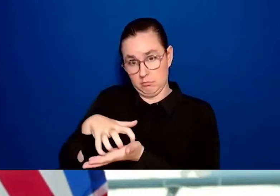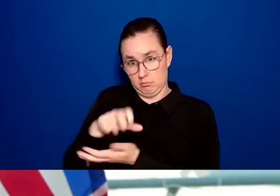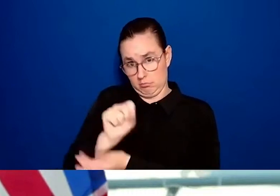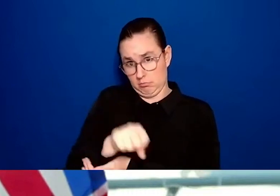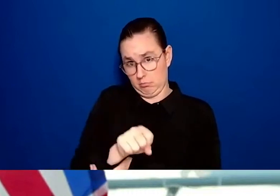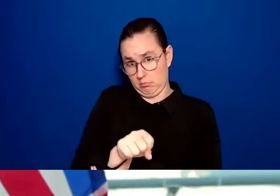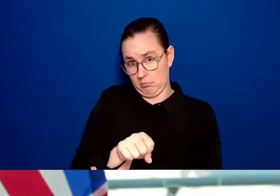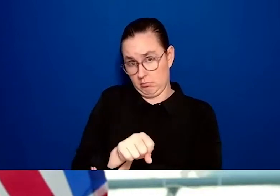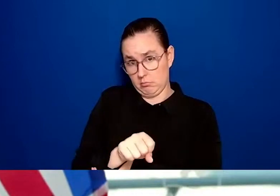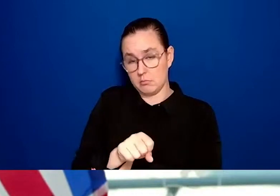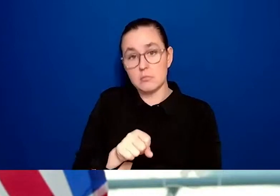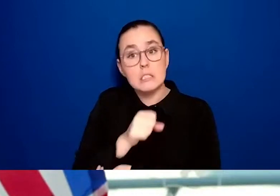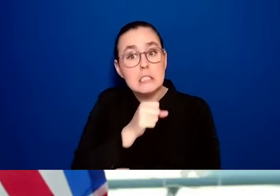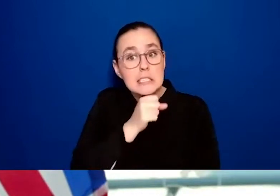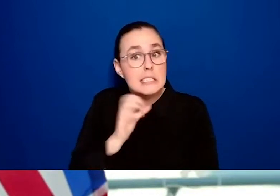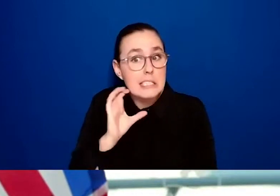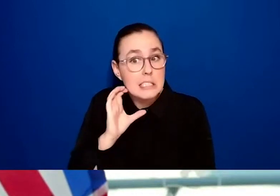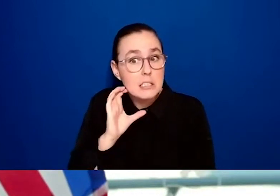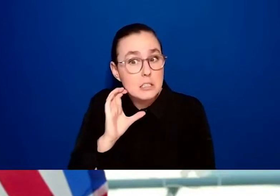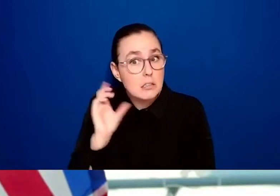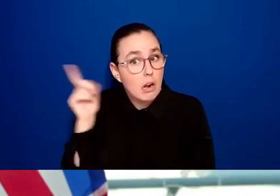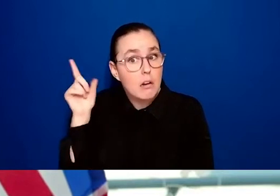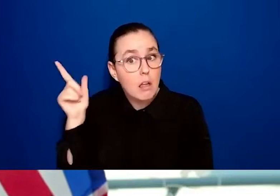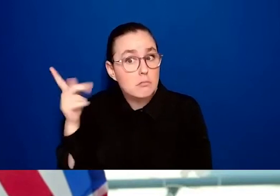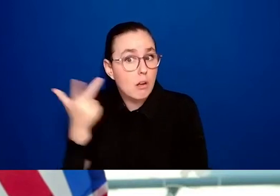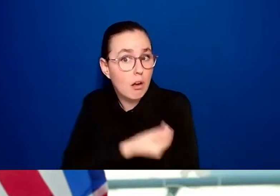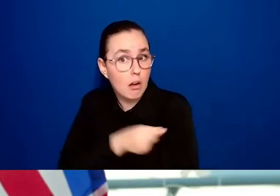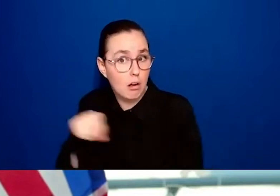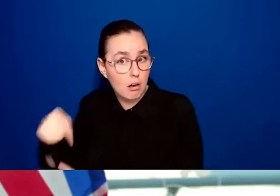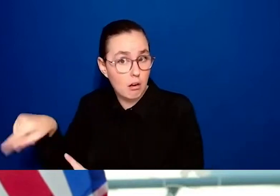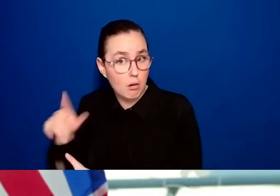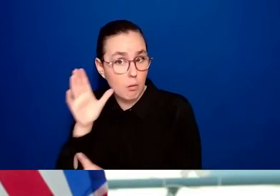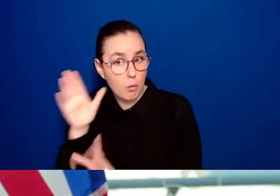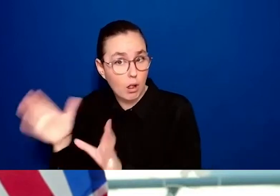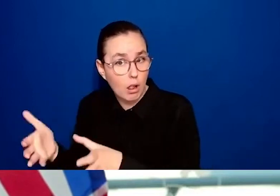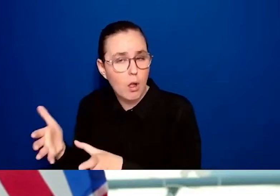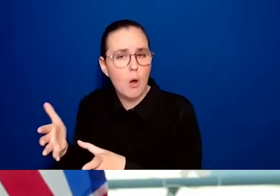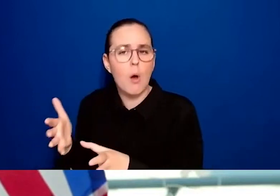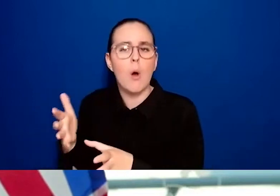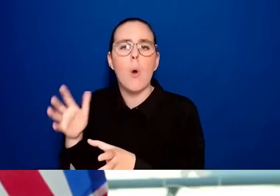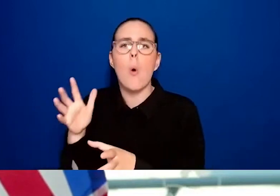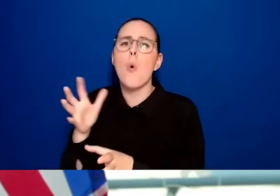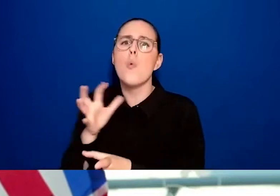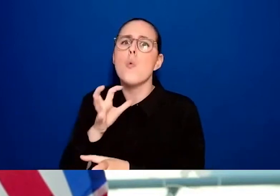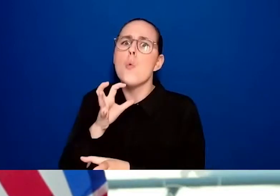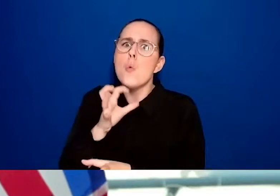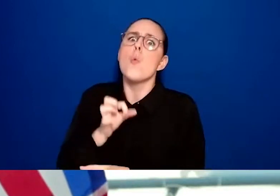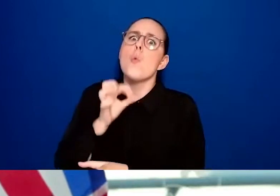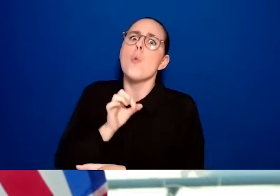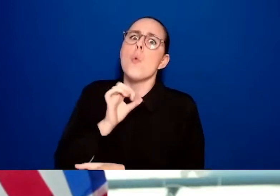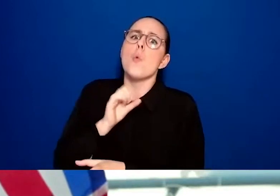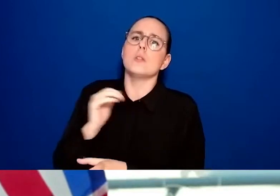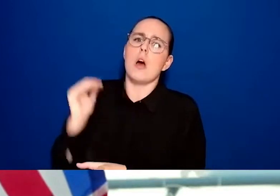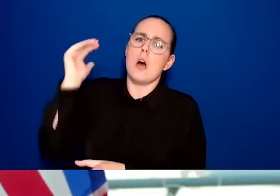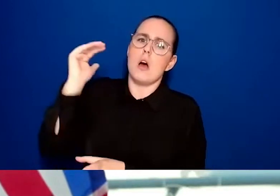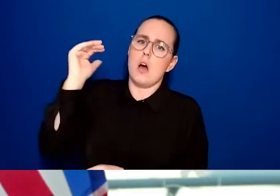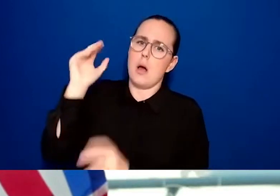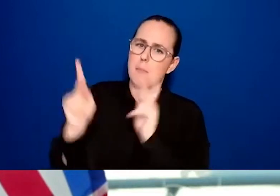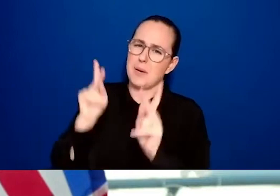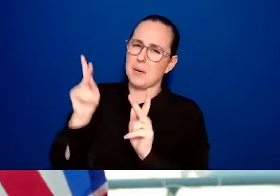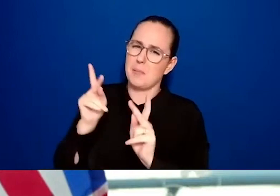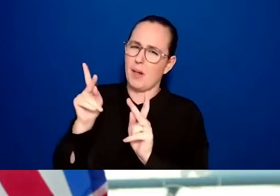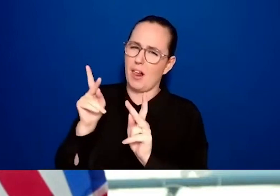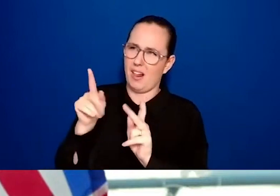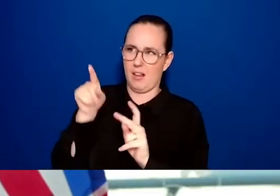like vaccinated people who end up in hospital with serious cases tend to be older. That's absolutely right. It